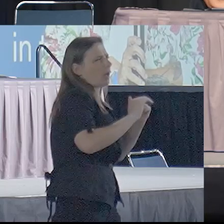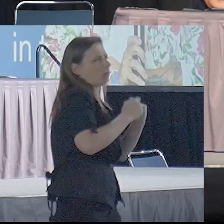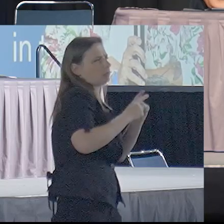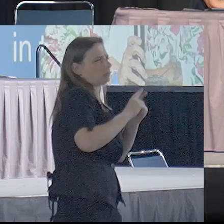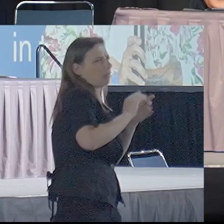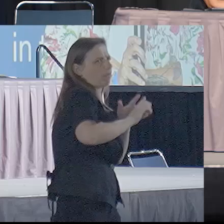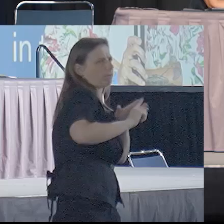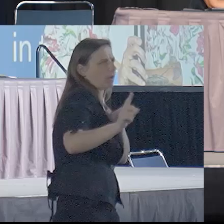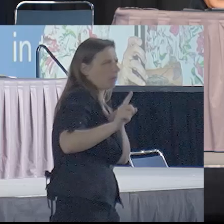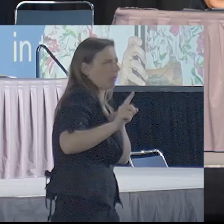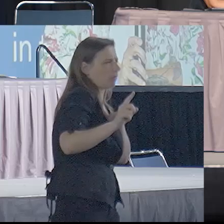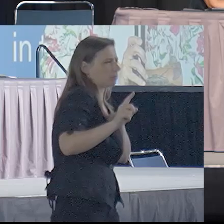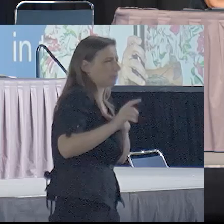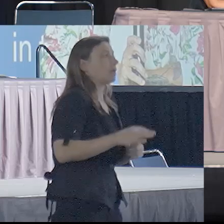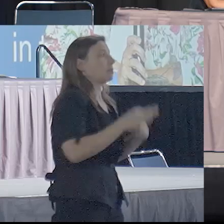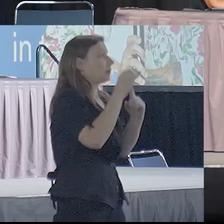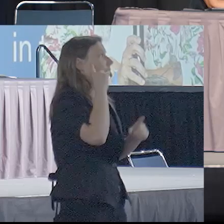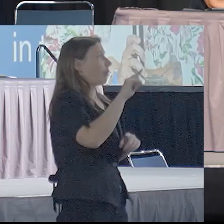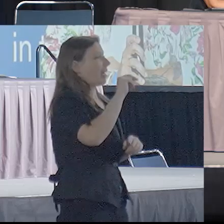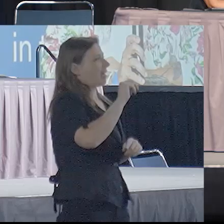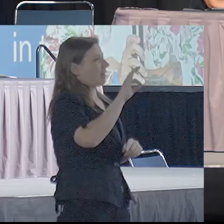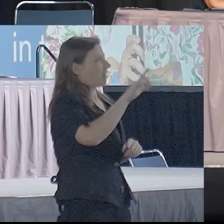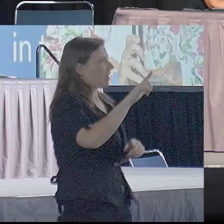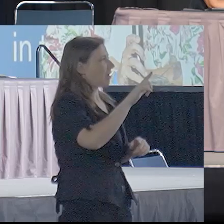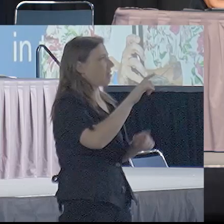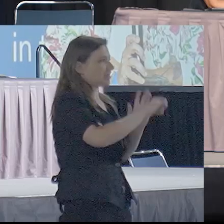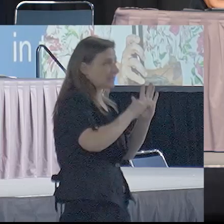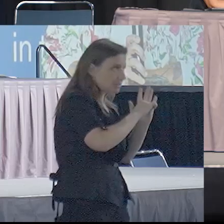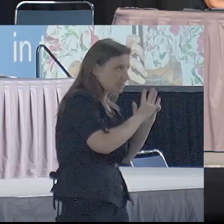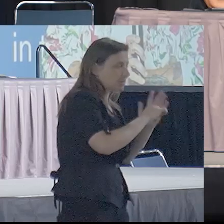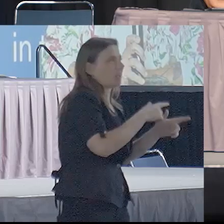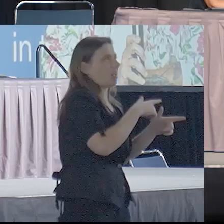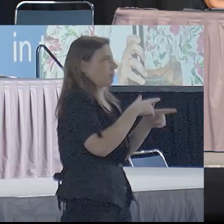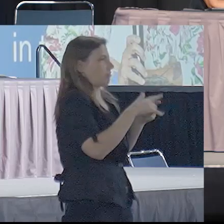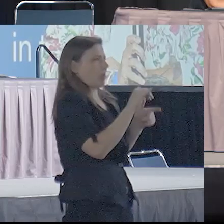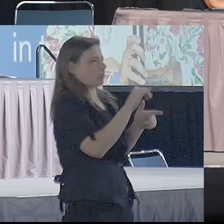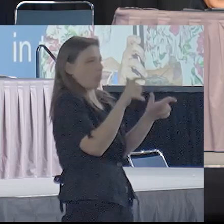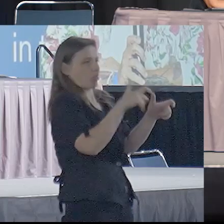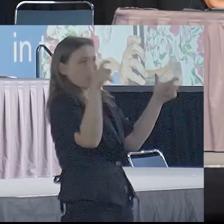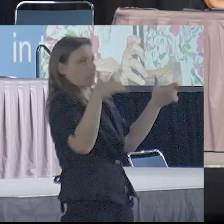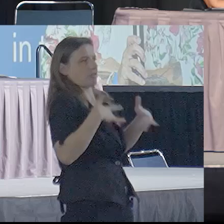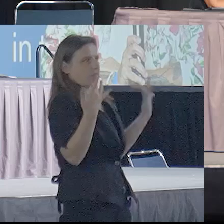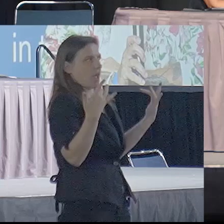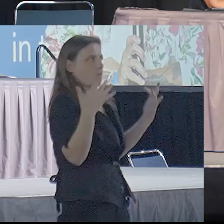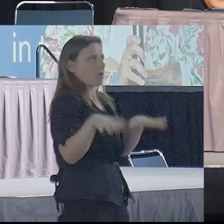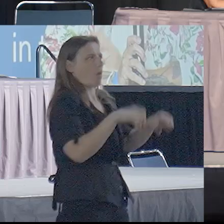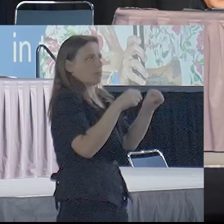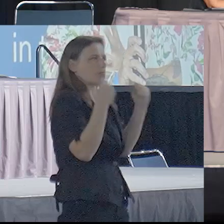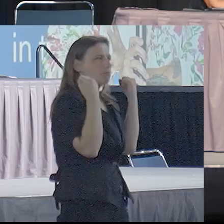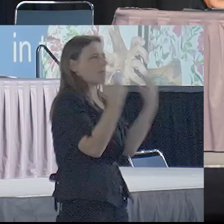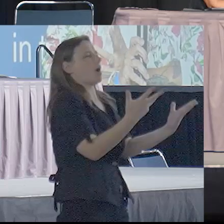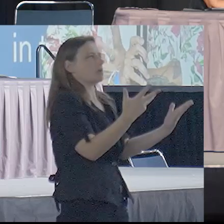plans specifically for the NFL season, but also looking at larger events. So we host a lot of large national